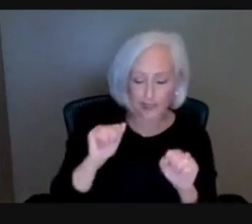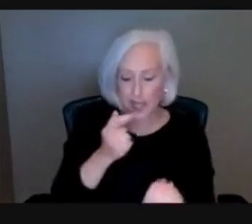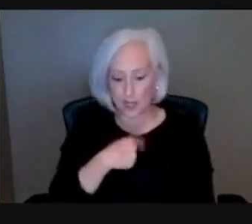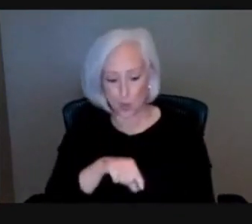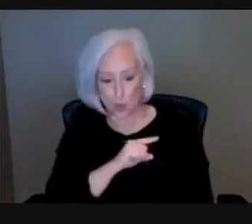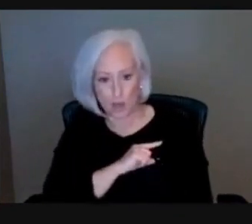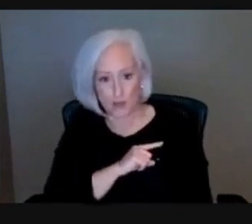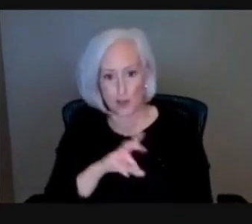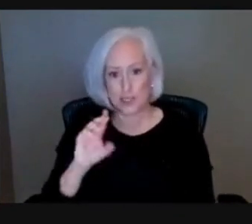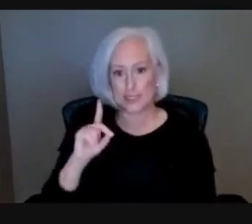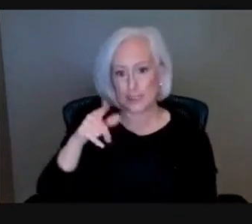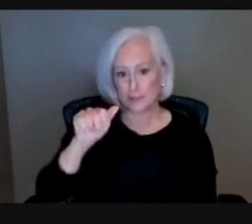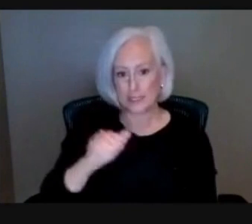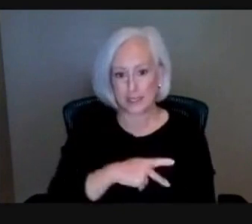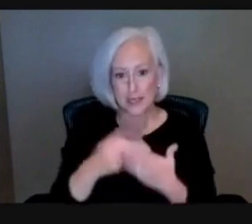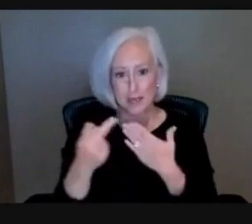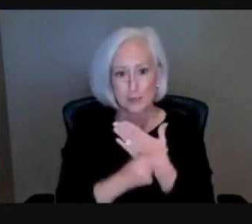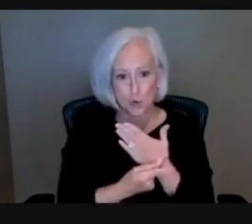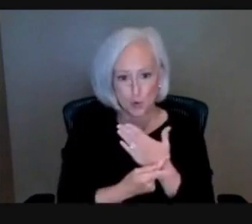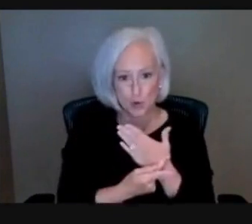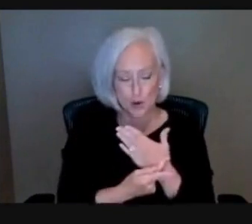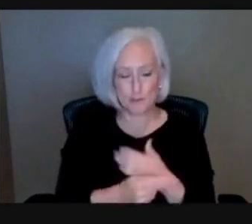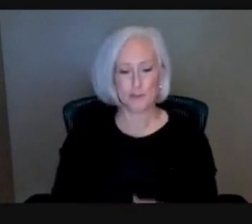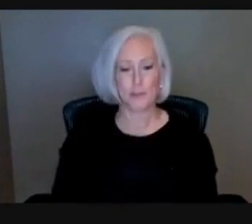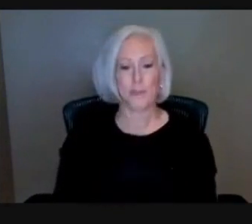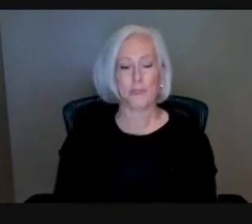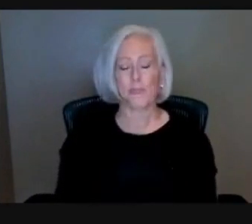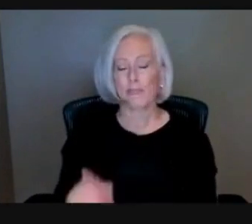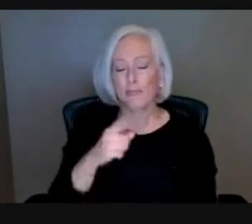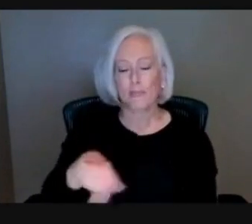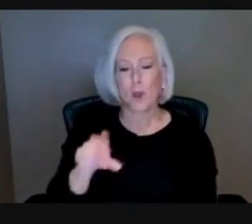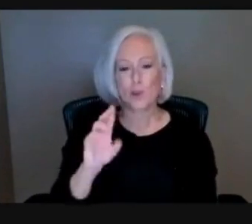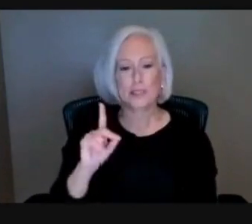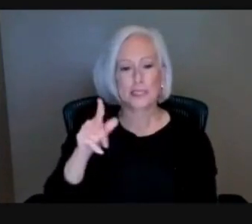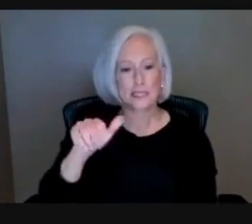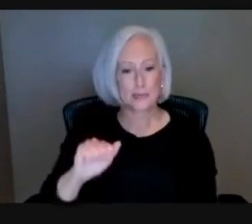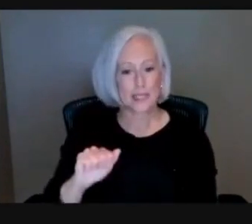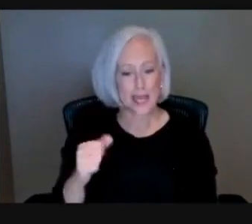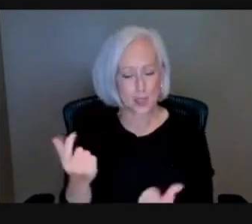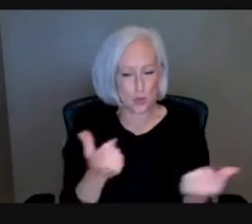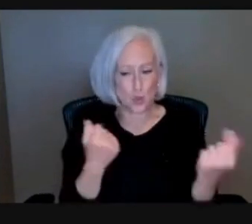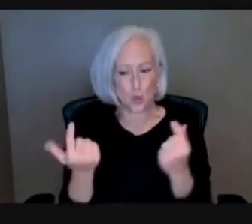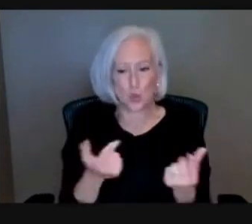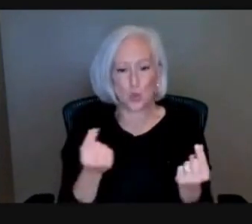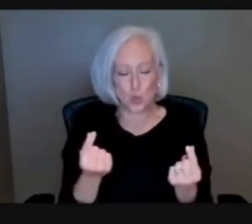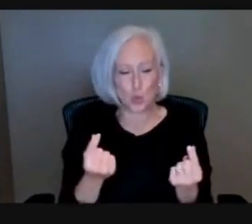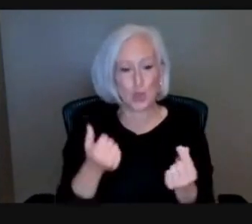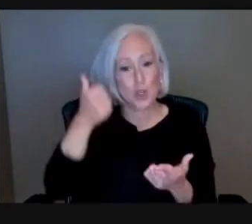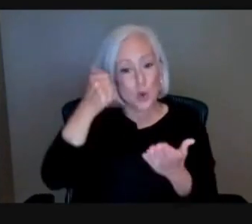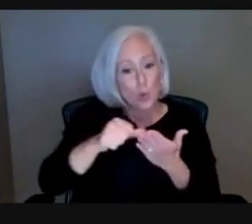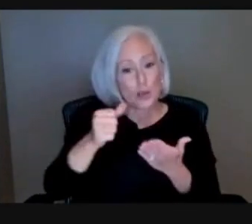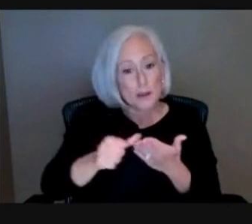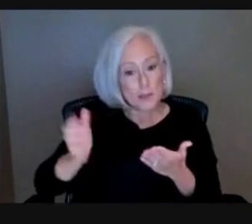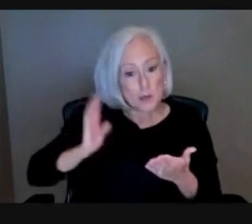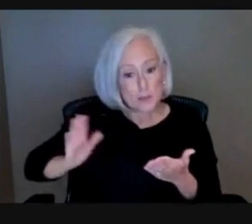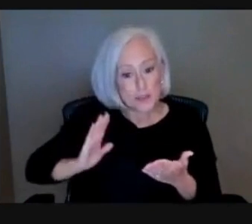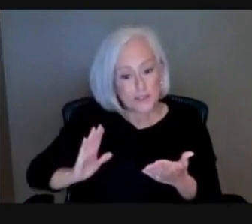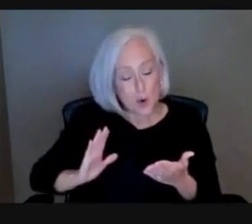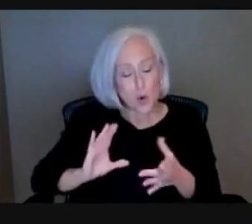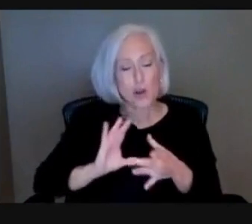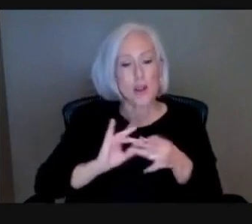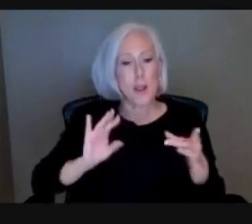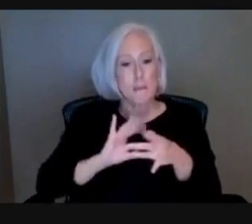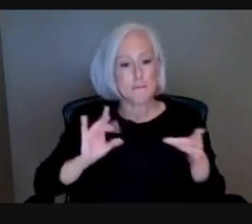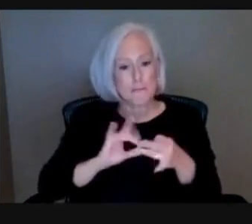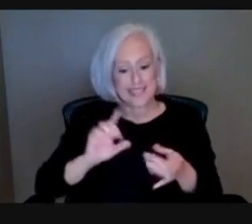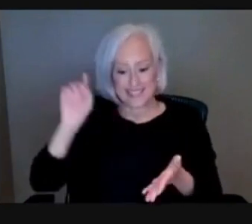payment assistance programs. What do these down payment assistance programs do for you? Remember at the beginning when I said that the less